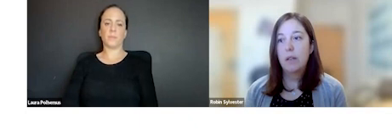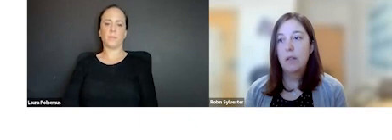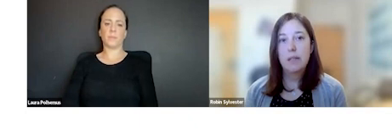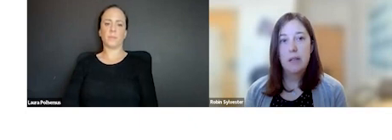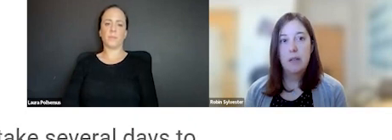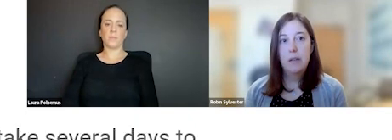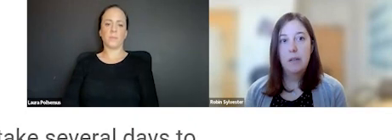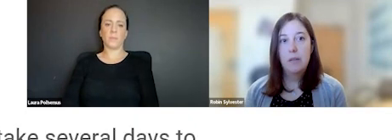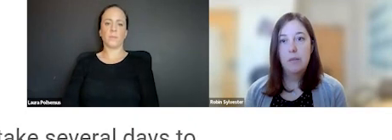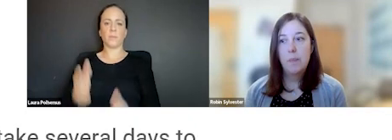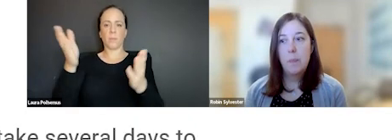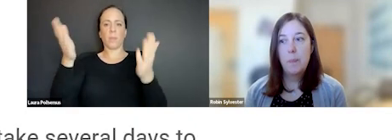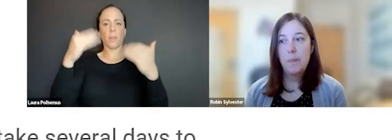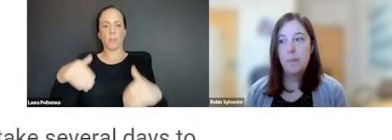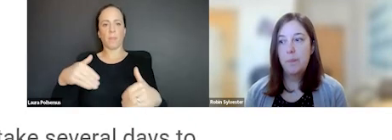Okay, next slide.